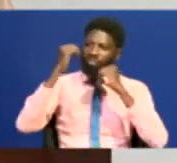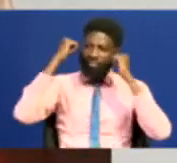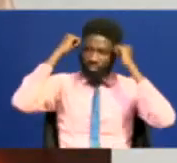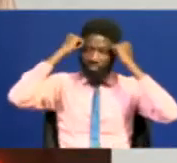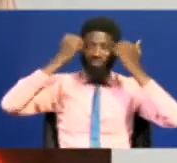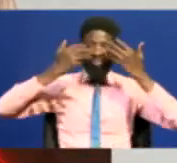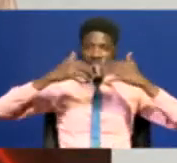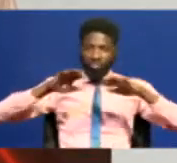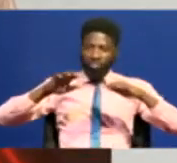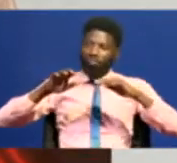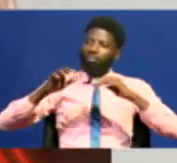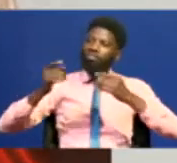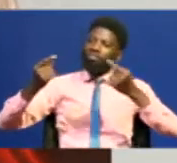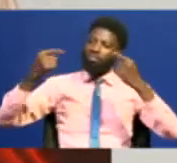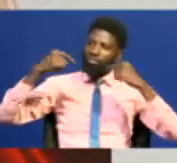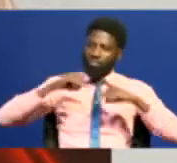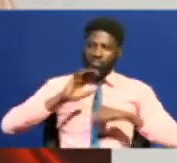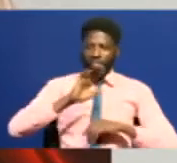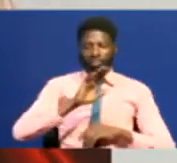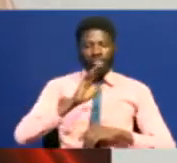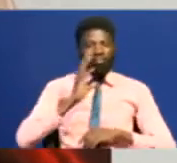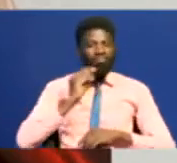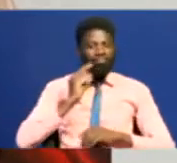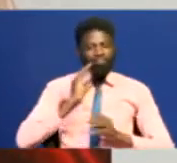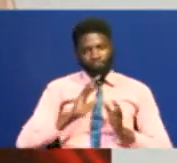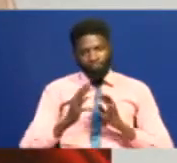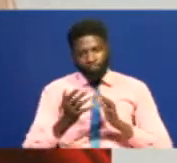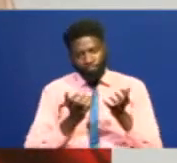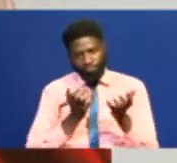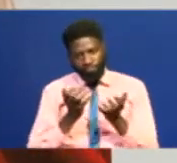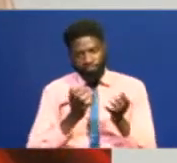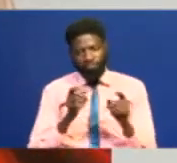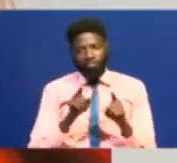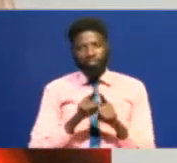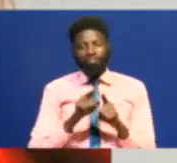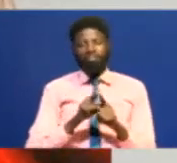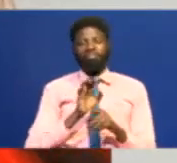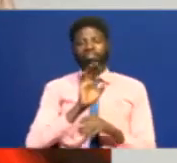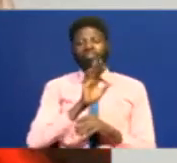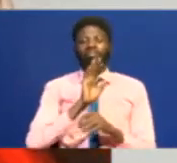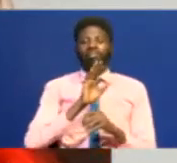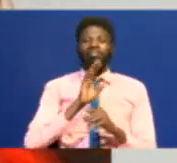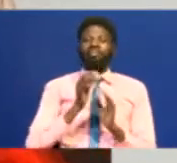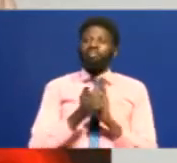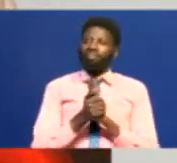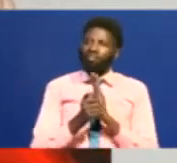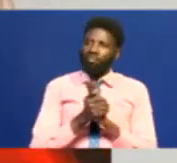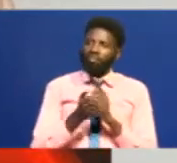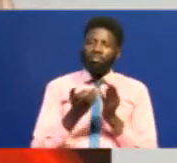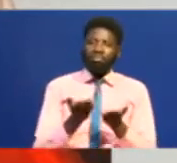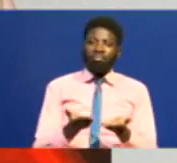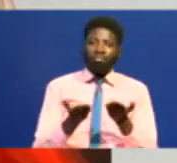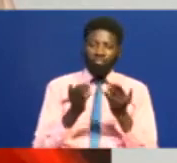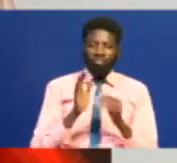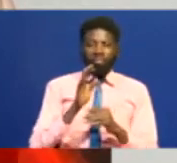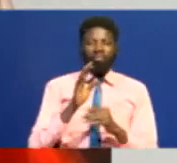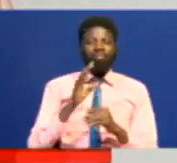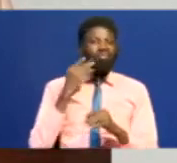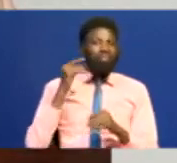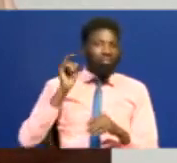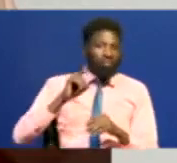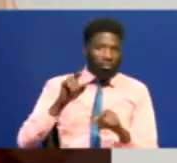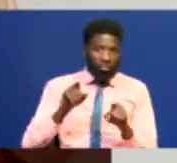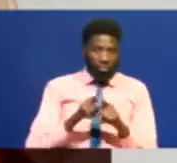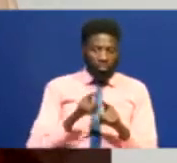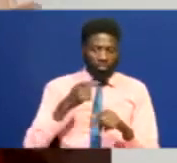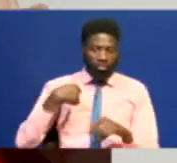to come and, have their startup experience as well and, hone their skills, have experience, the initial experience that they need. And then we're able to,